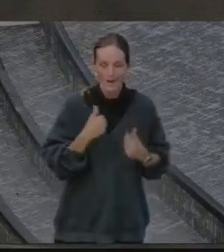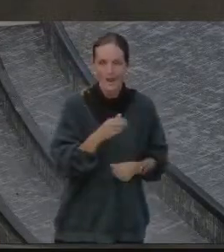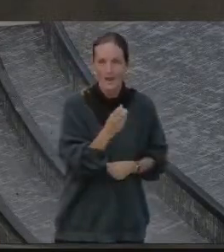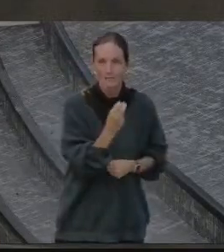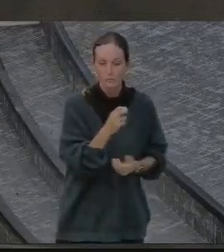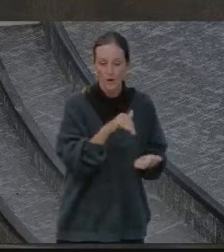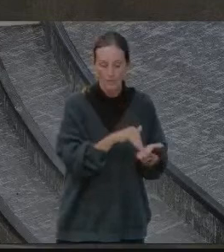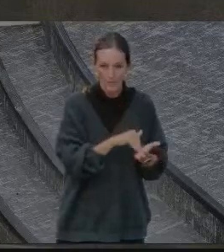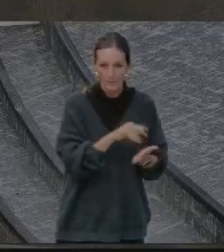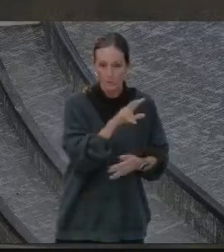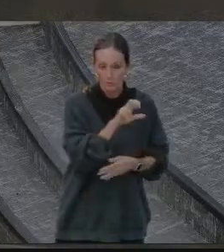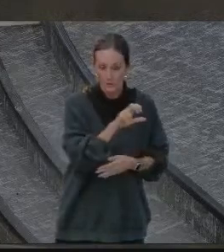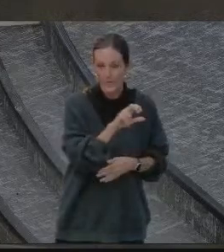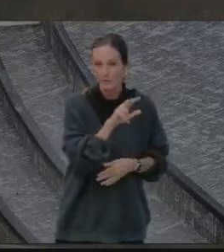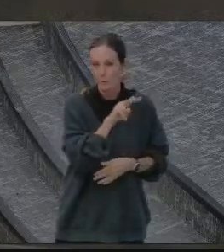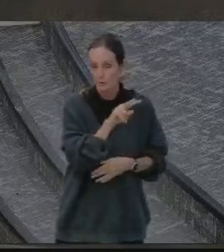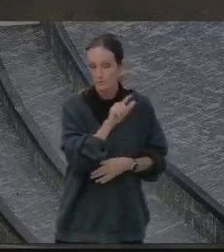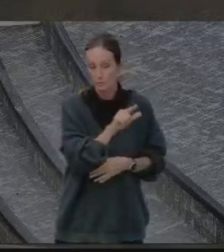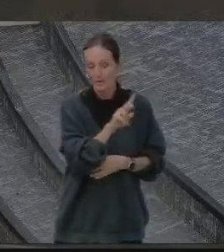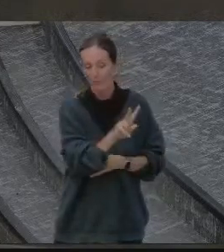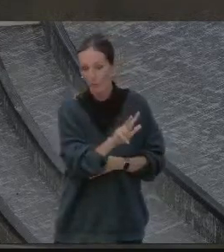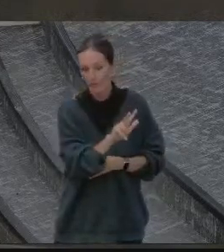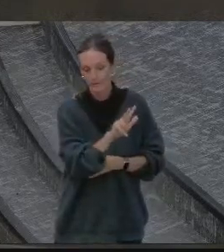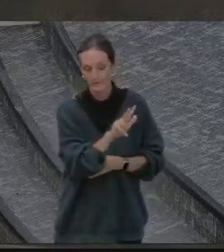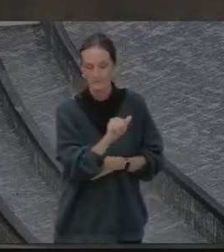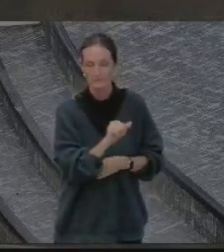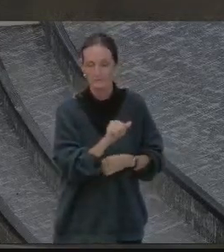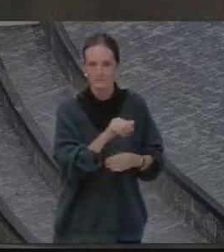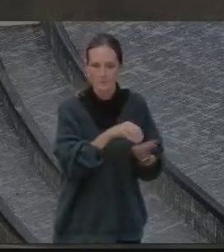12,323 students enrolled, and yesterday we had